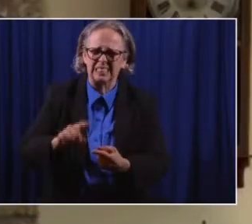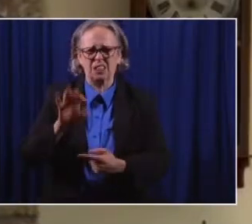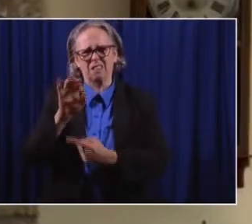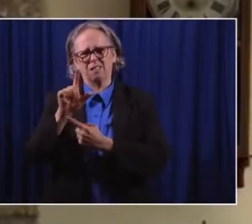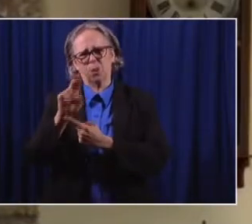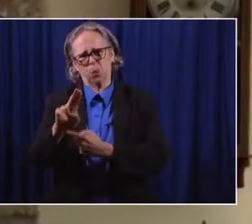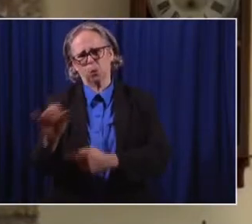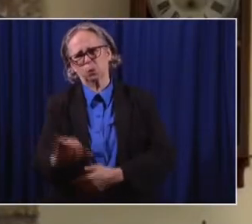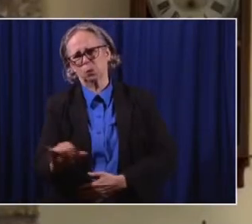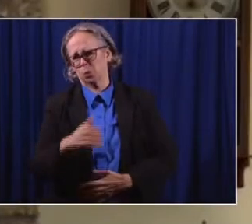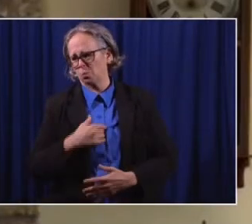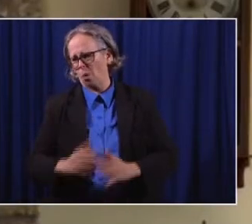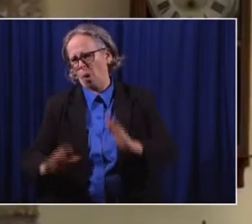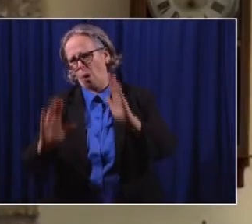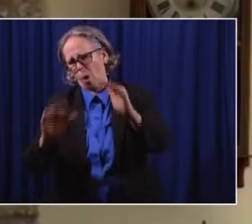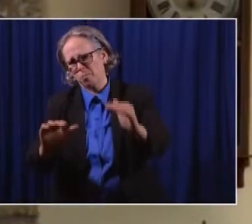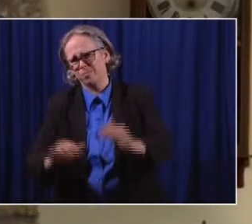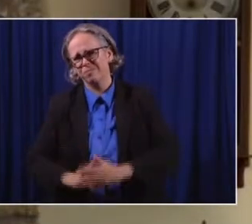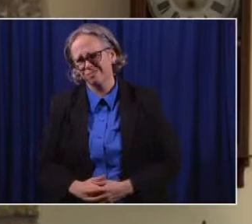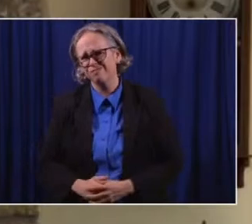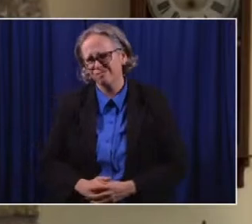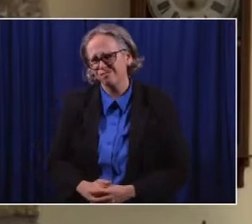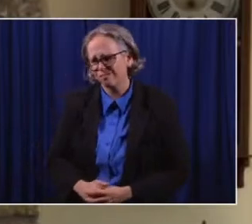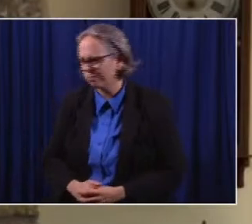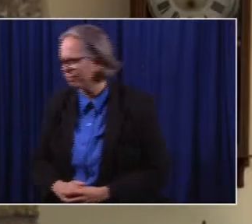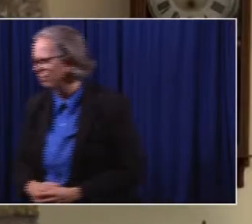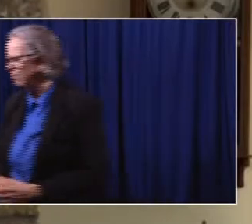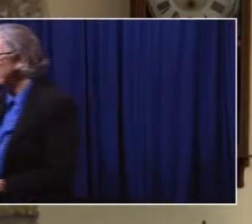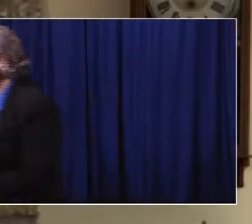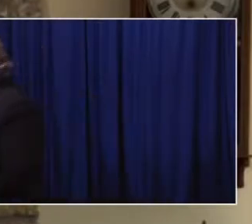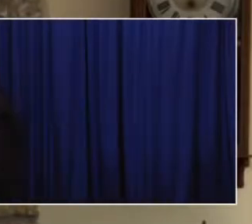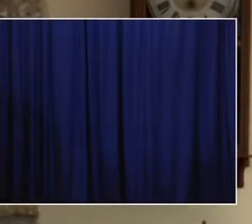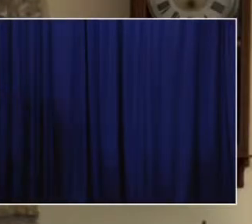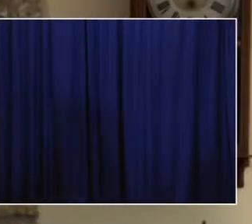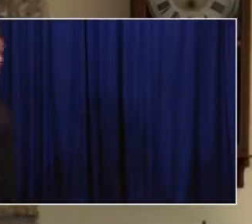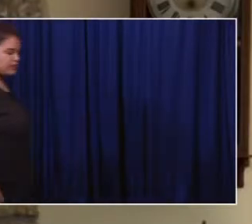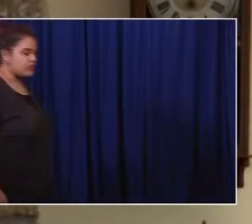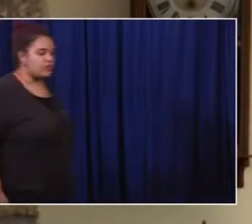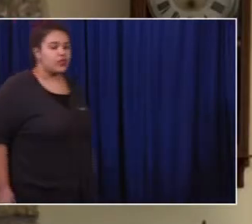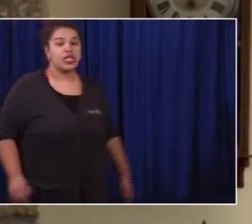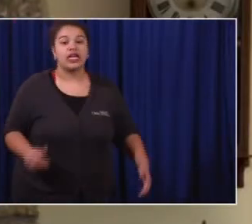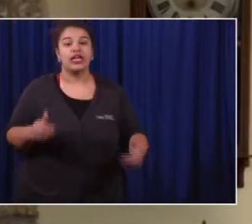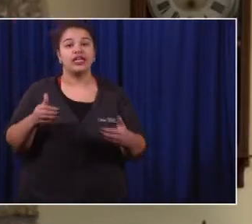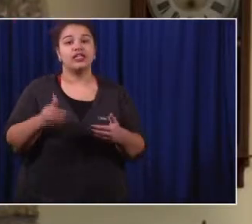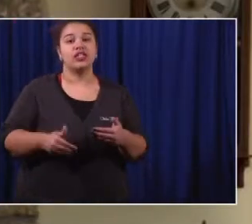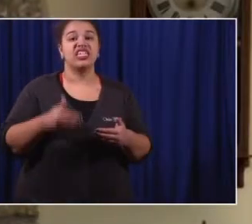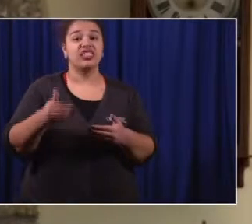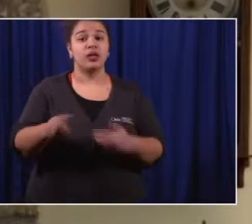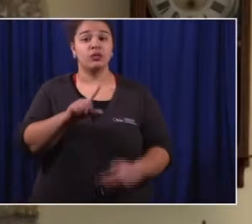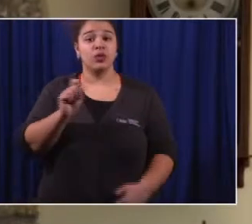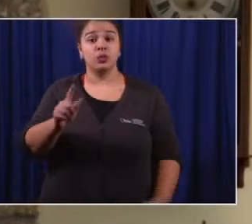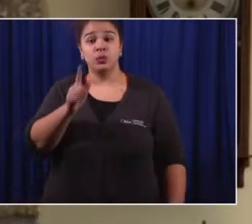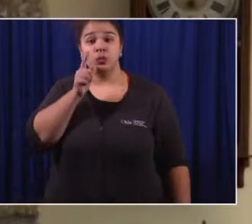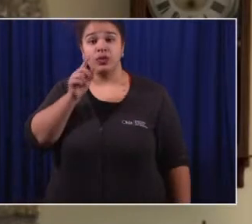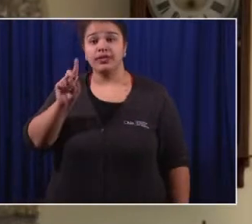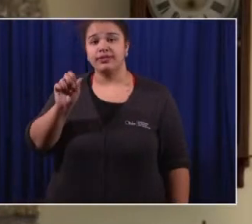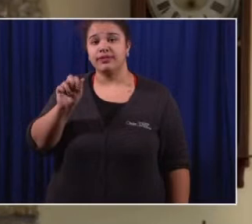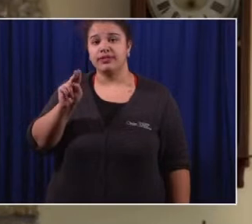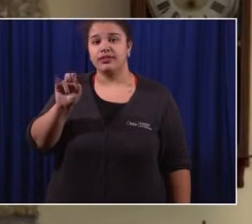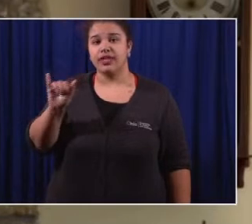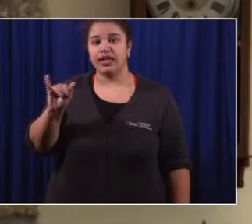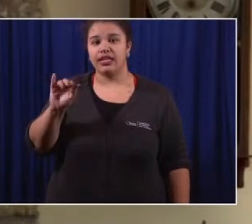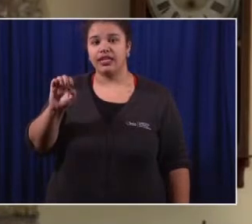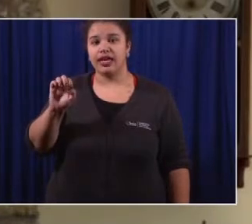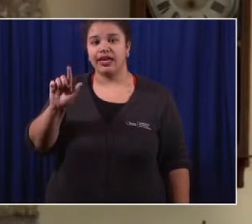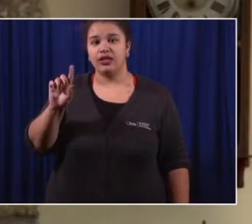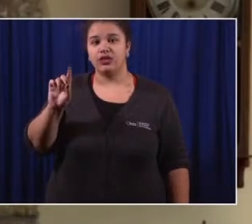well. Next question is from Danny Eldridge at Hannah News Service. Hello, Governor.